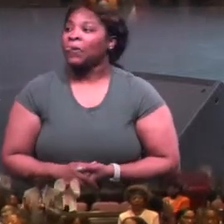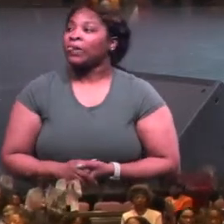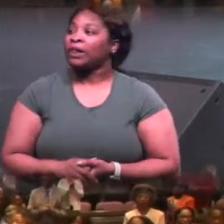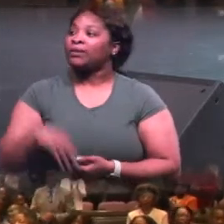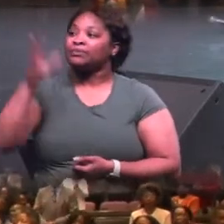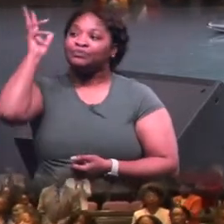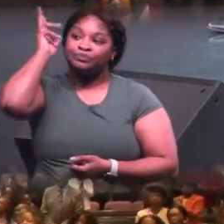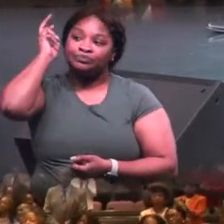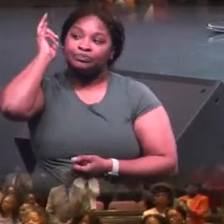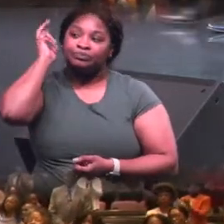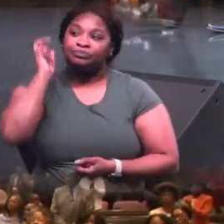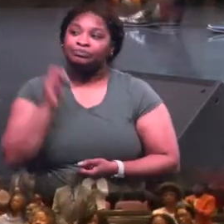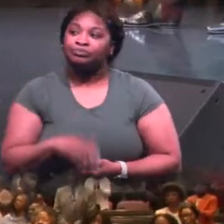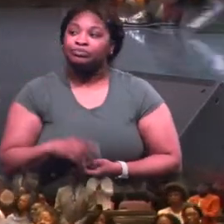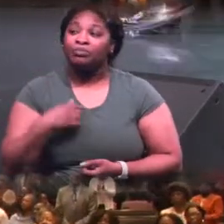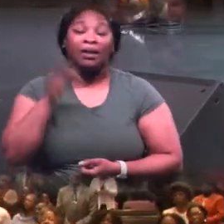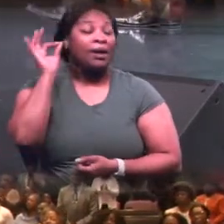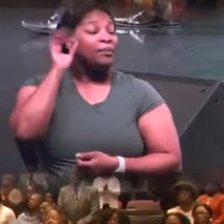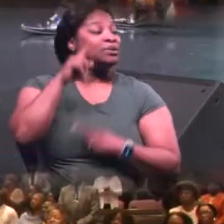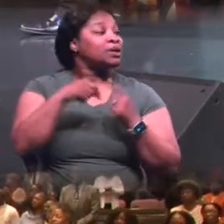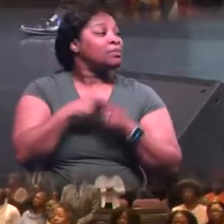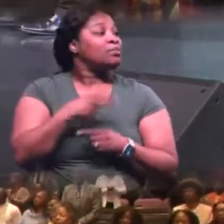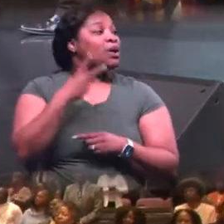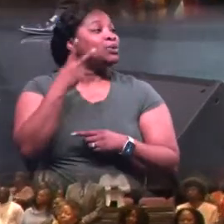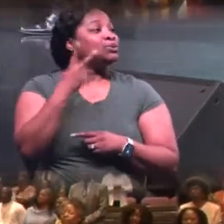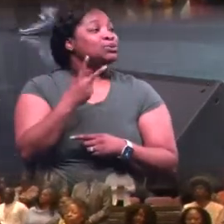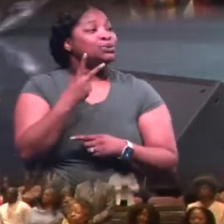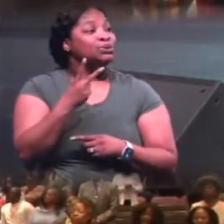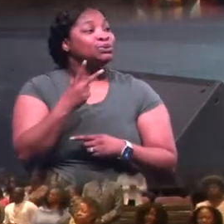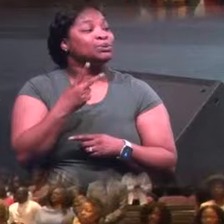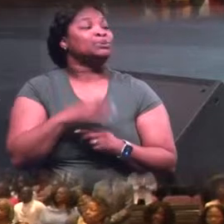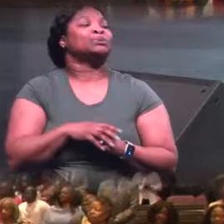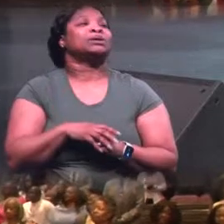Listen, I preached about two disciples